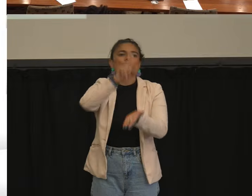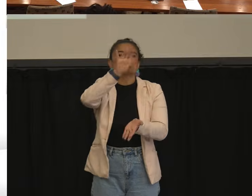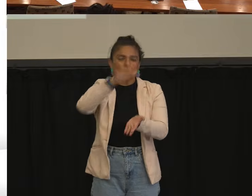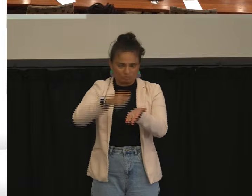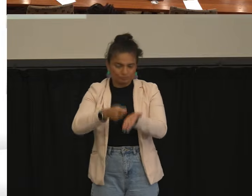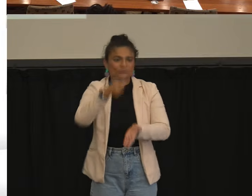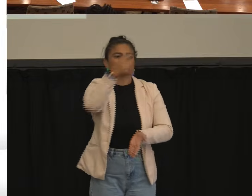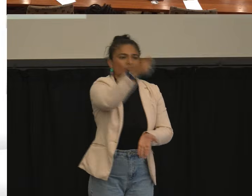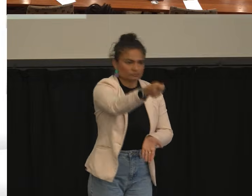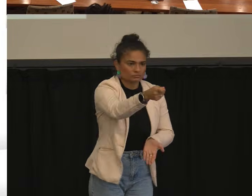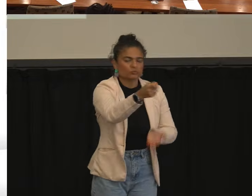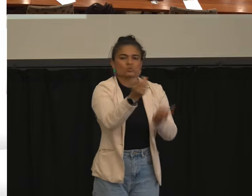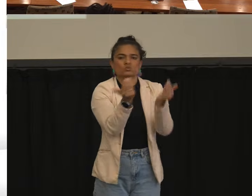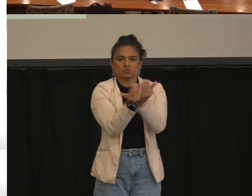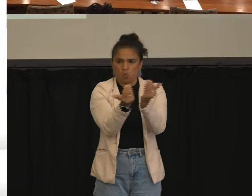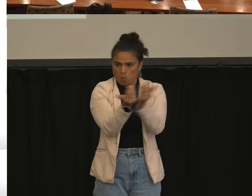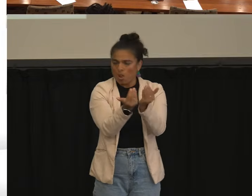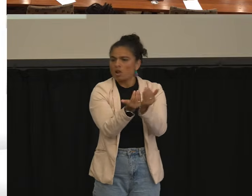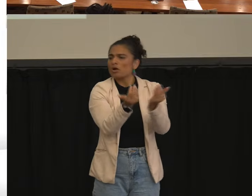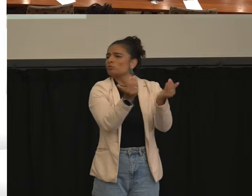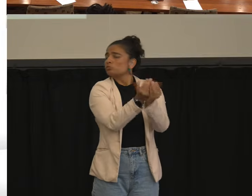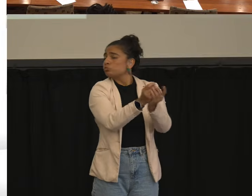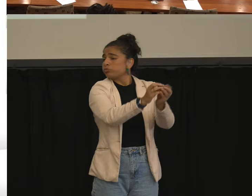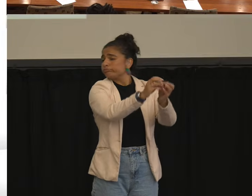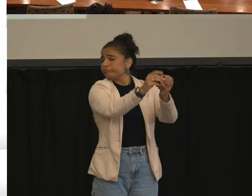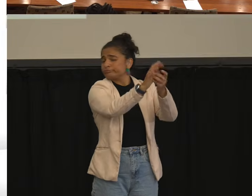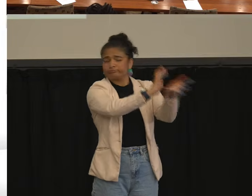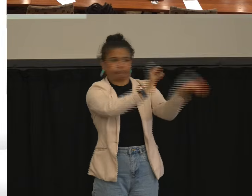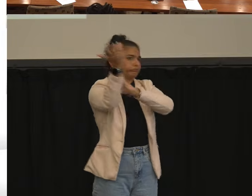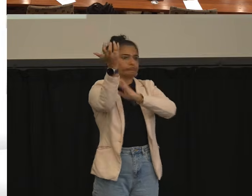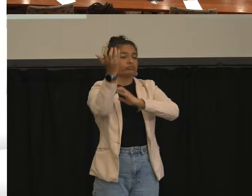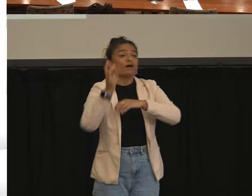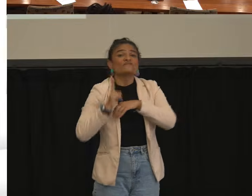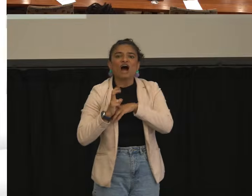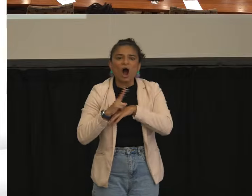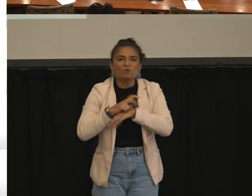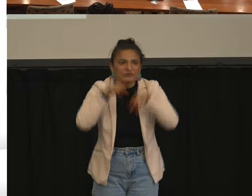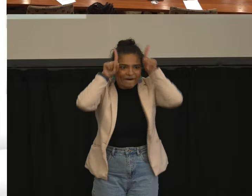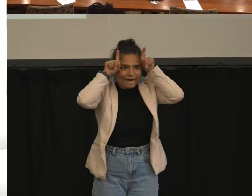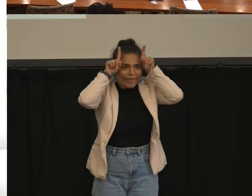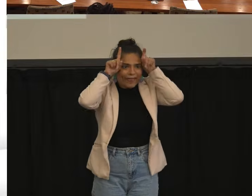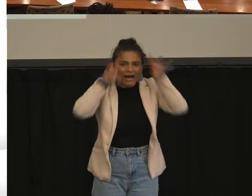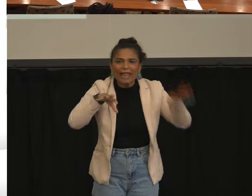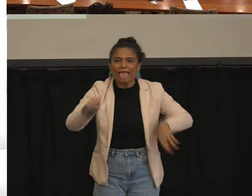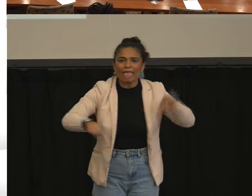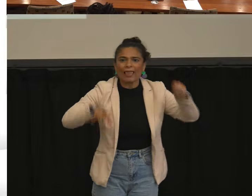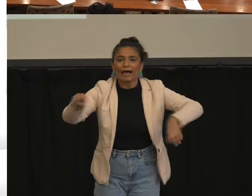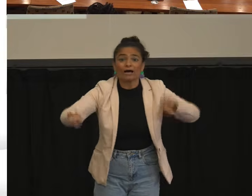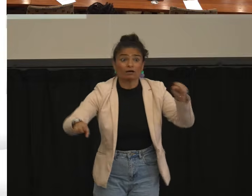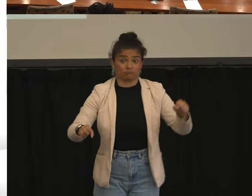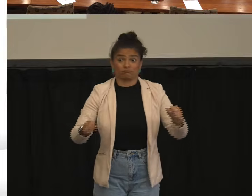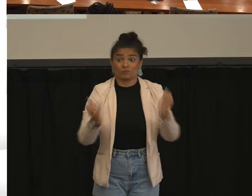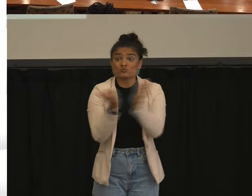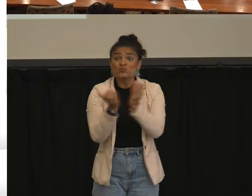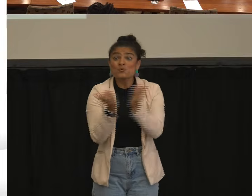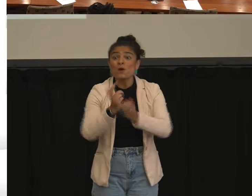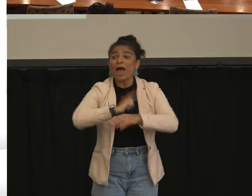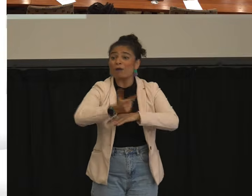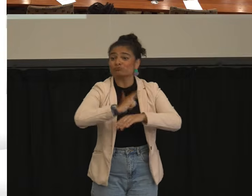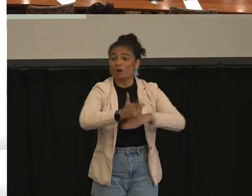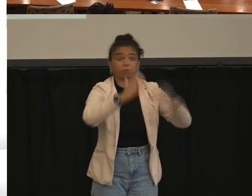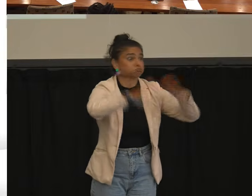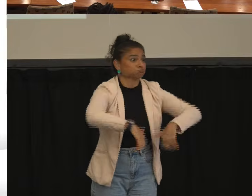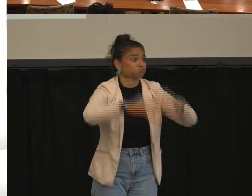Then we went over to USBs, and so we would download the videos or the content onto the USBs, send that through to the schools. But then there was an